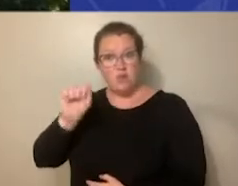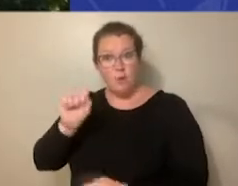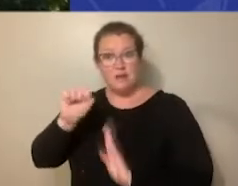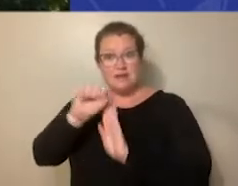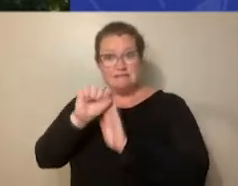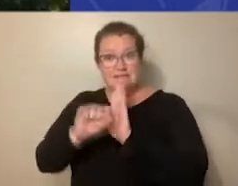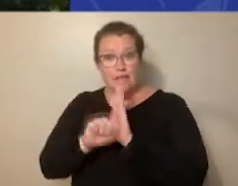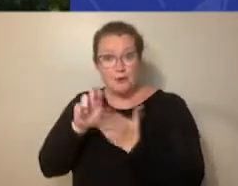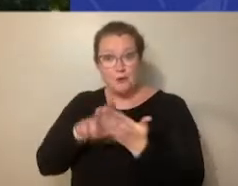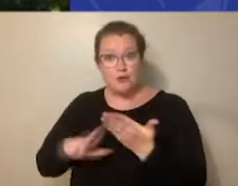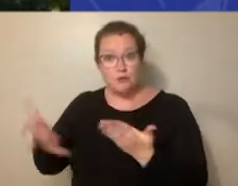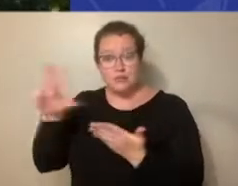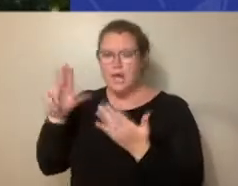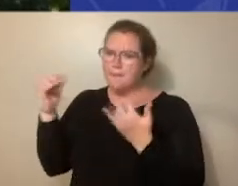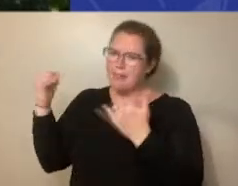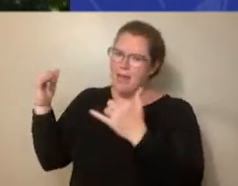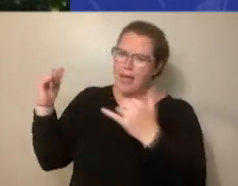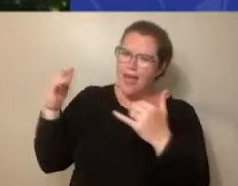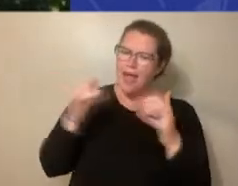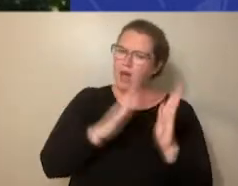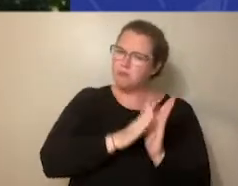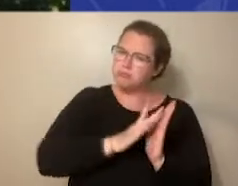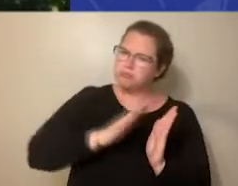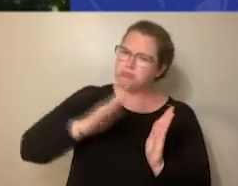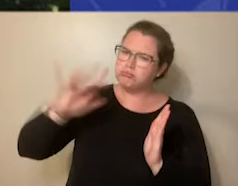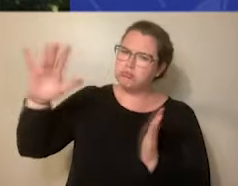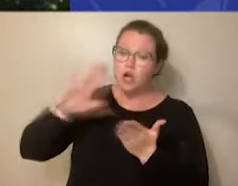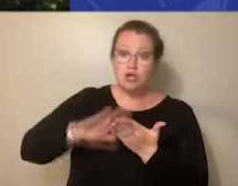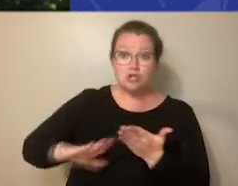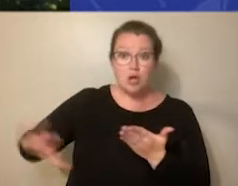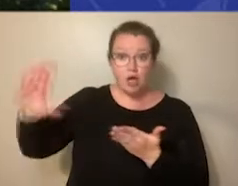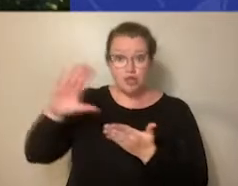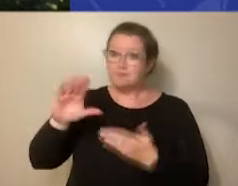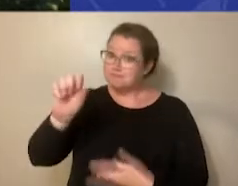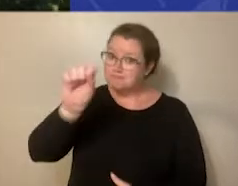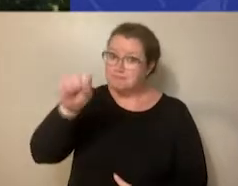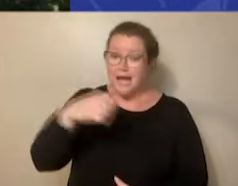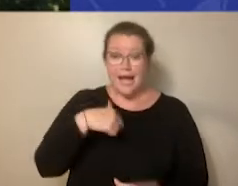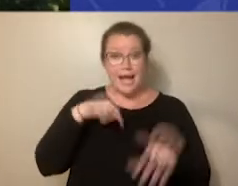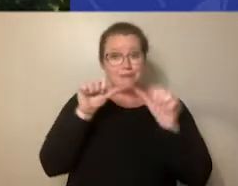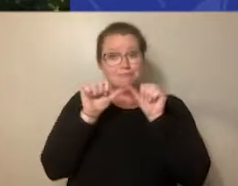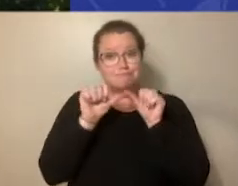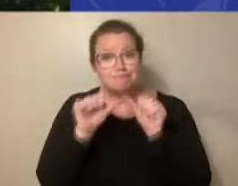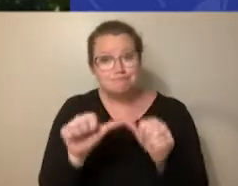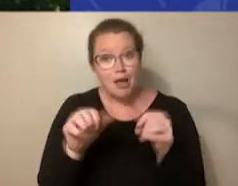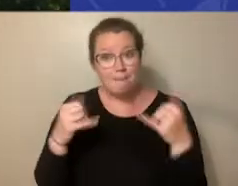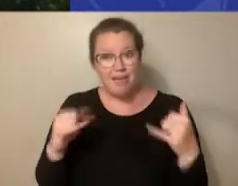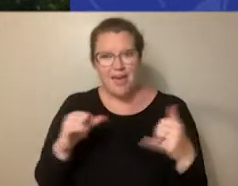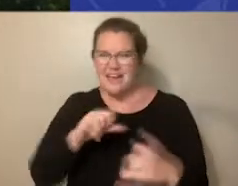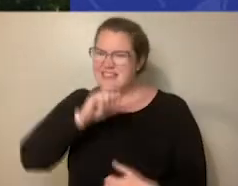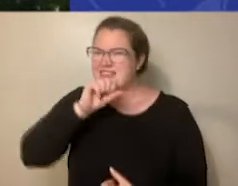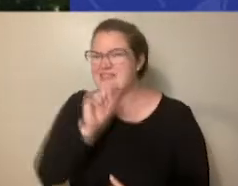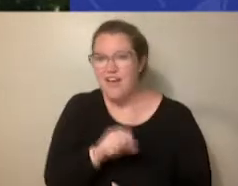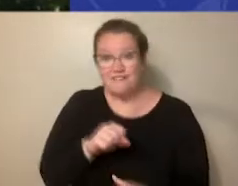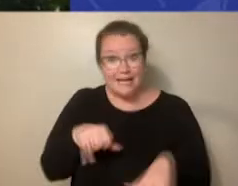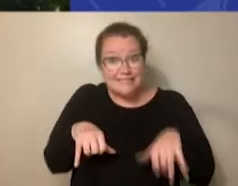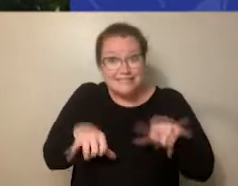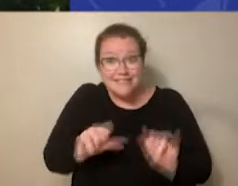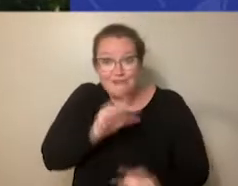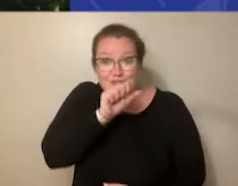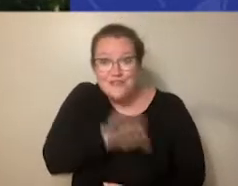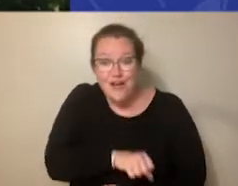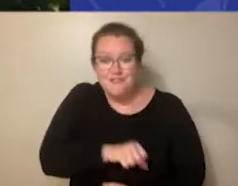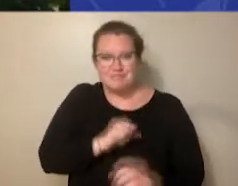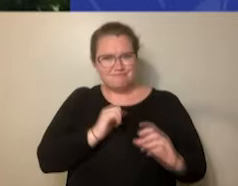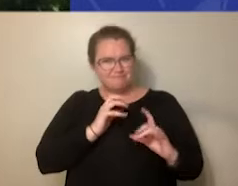played the saxophone all the way through college. And so yeah, I stuck with it, and loved it. I still love it.